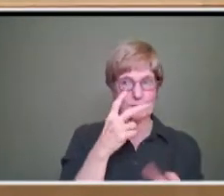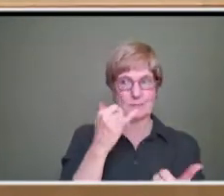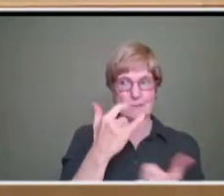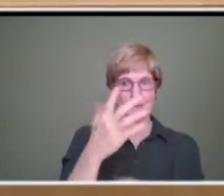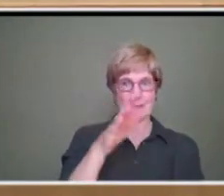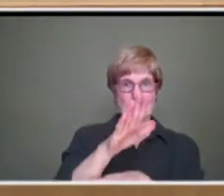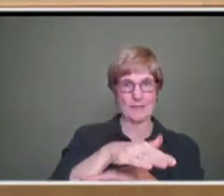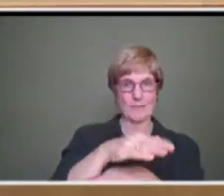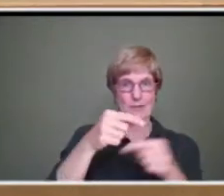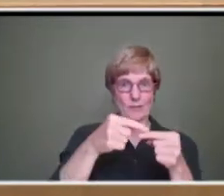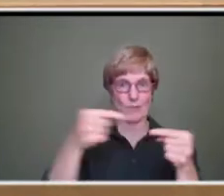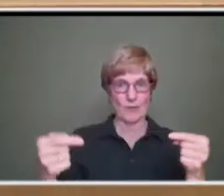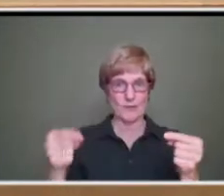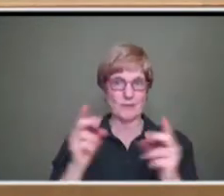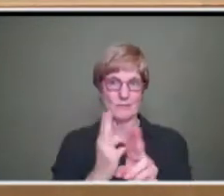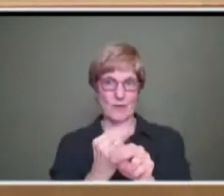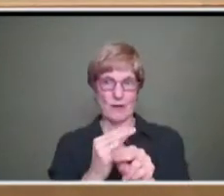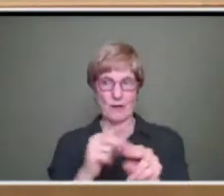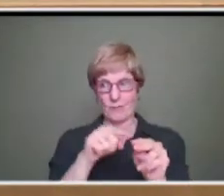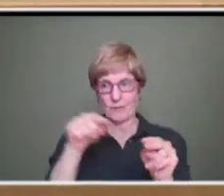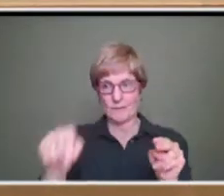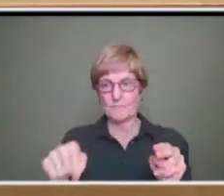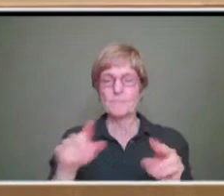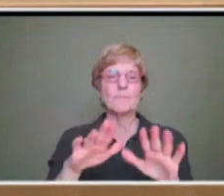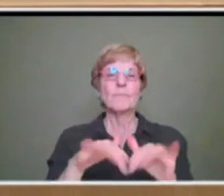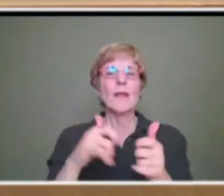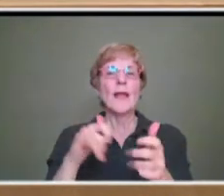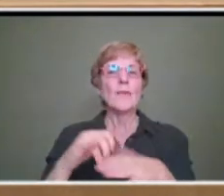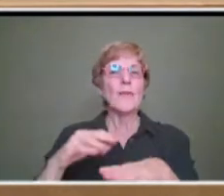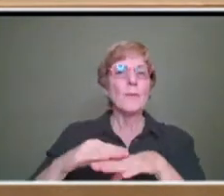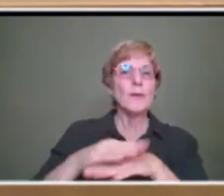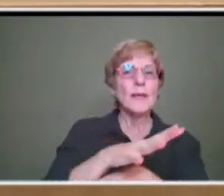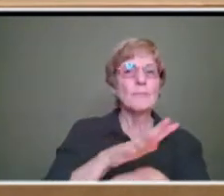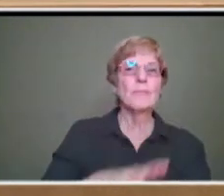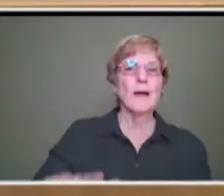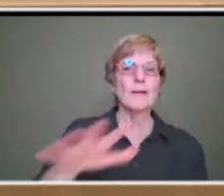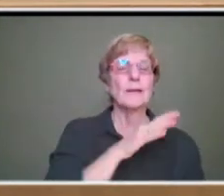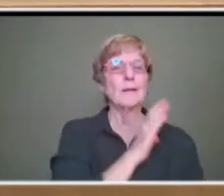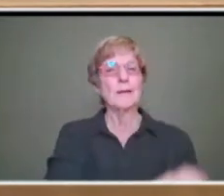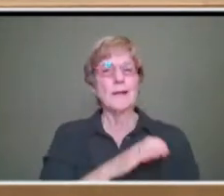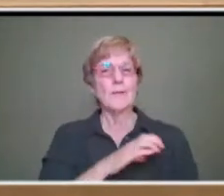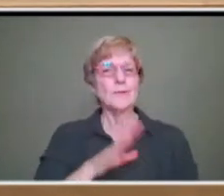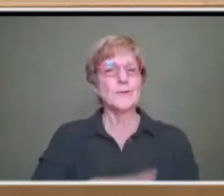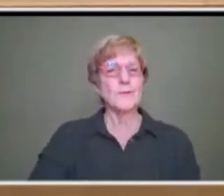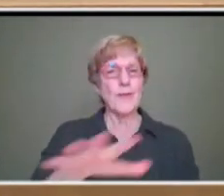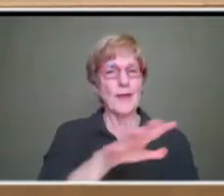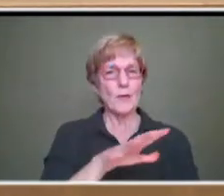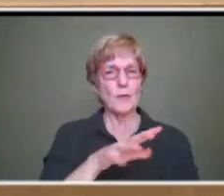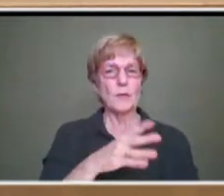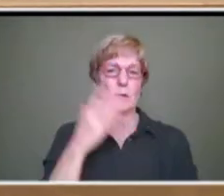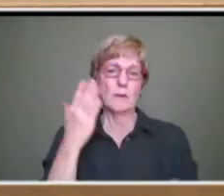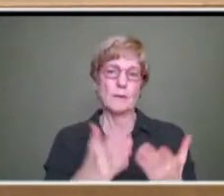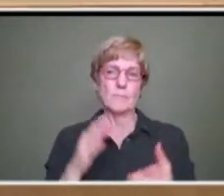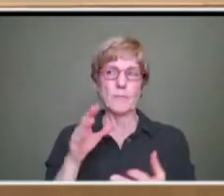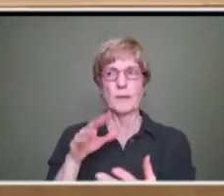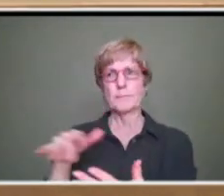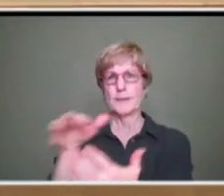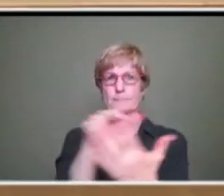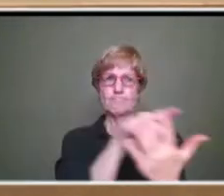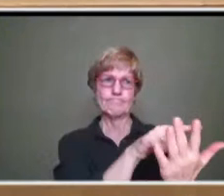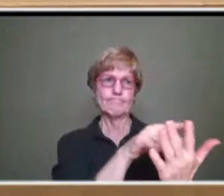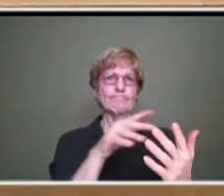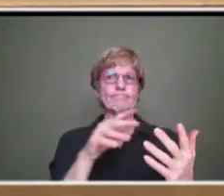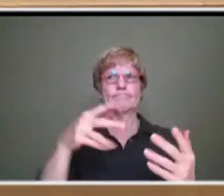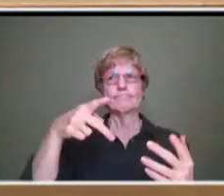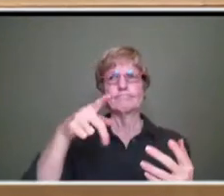right across the road uh and how that impacts the overall kind of character of some of that area and they may look at the place types that are associated